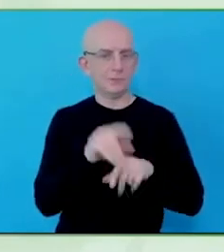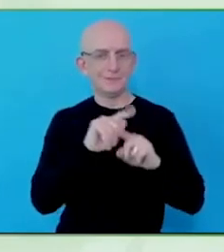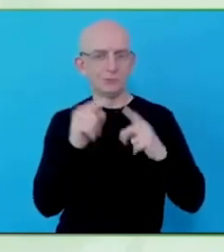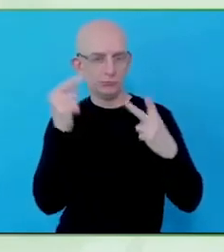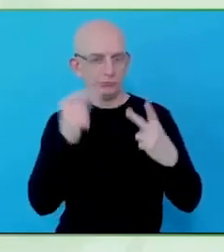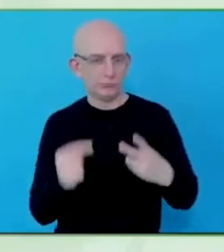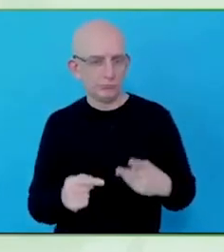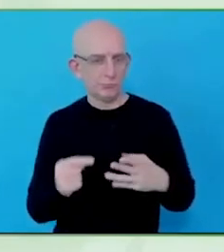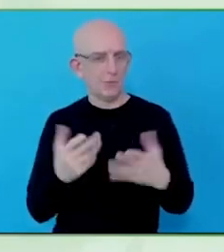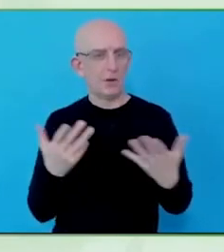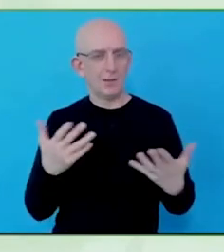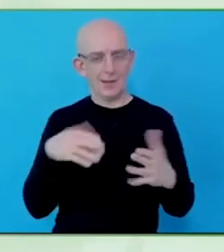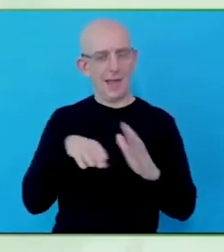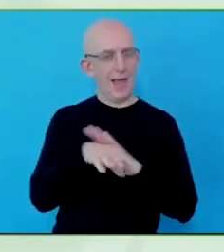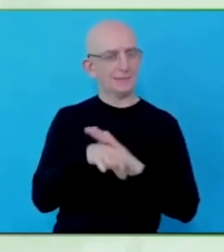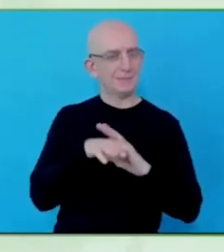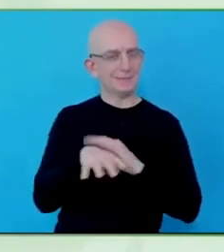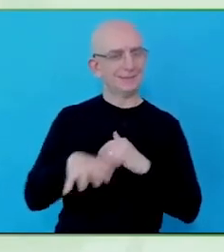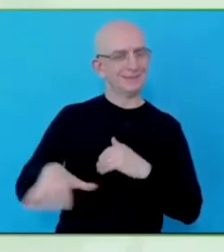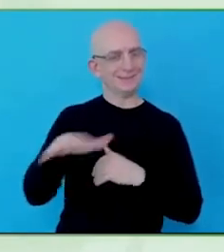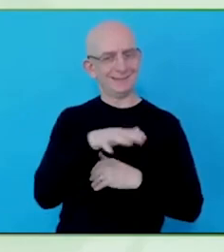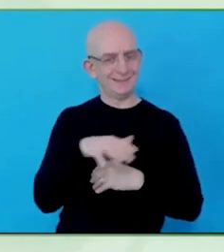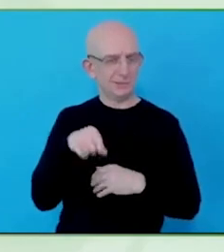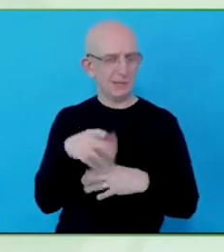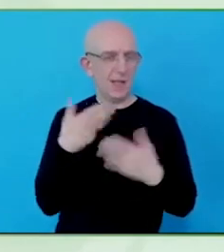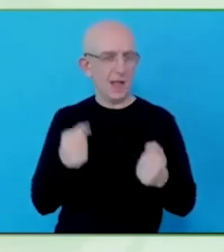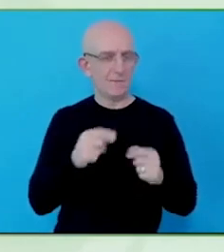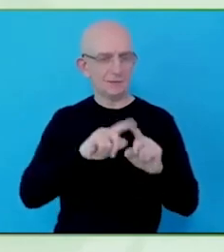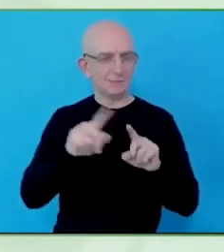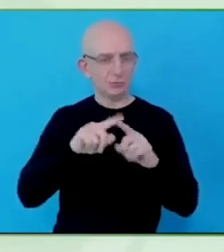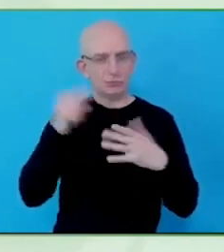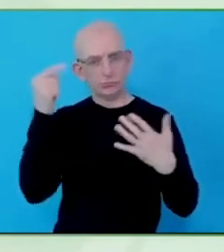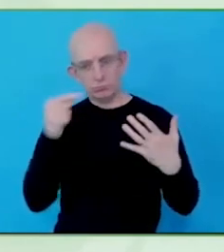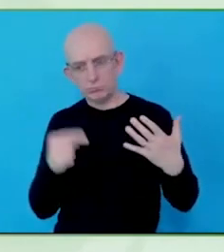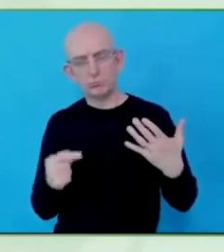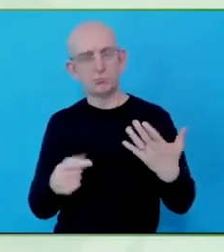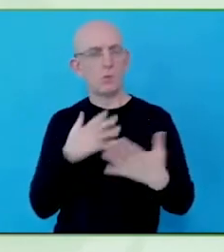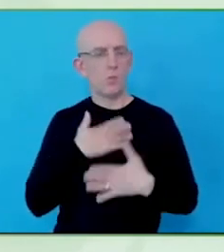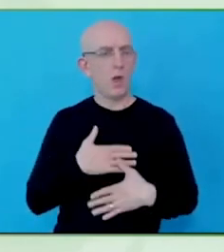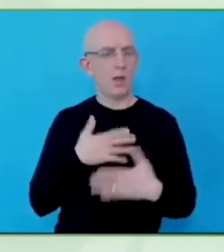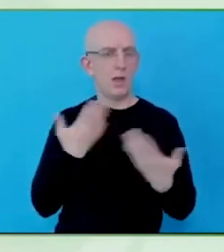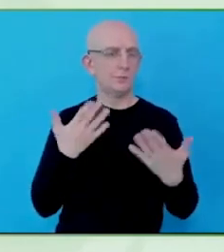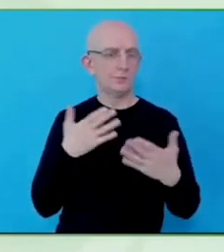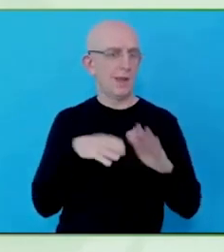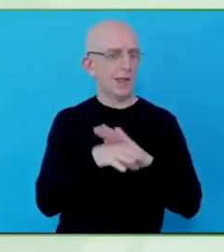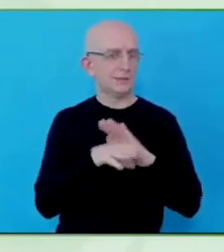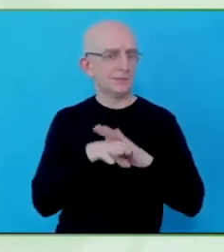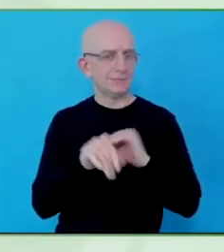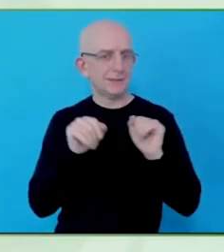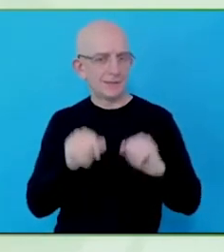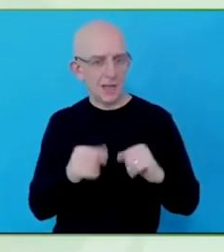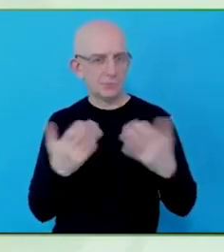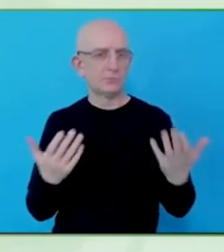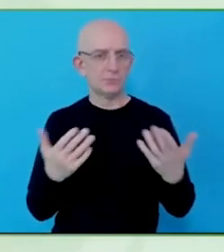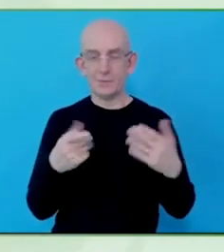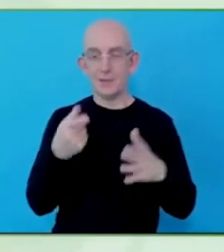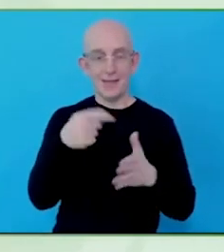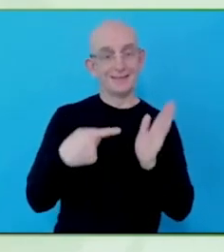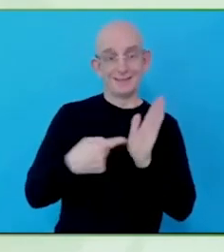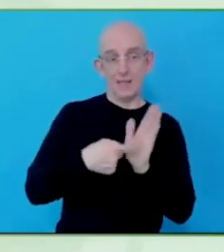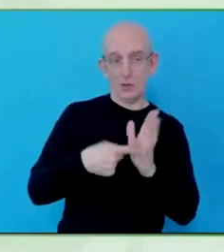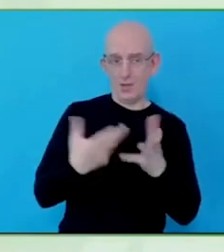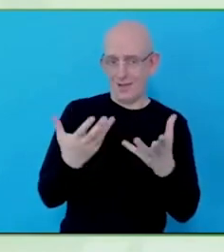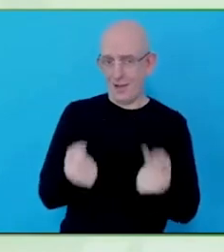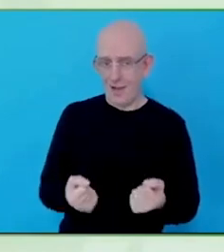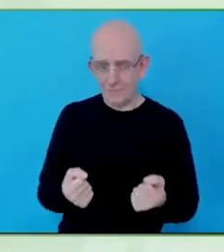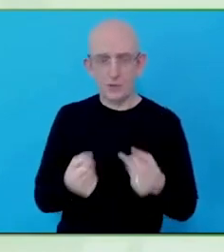problem, like on what the situation that Lionel described, right, in the company where you lack expertise. We also have a lack of information understanding